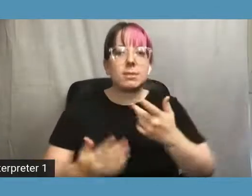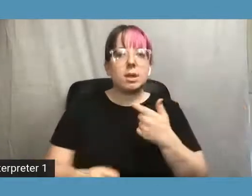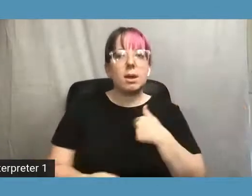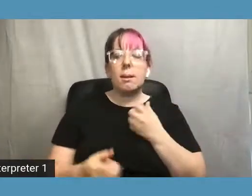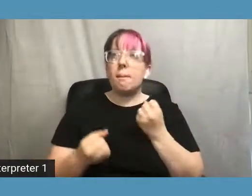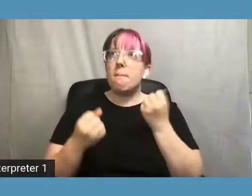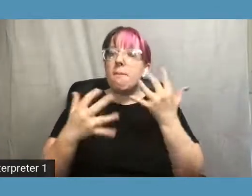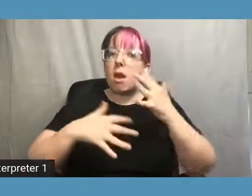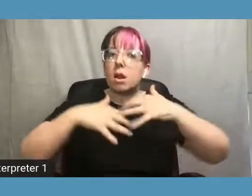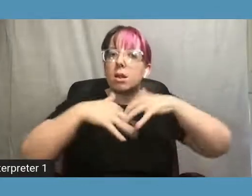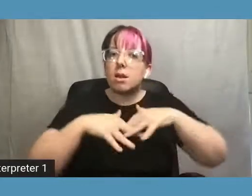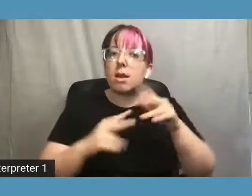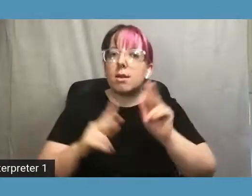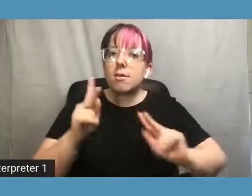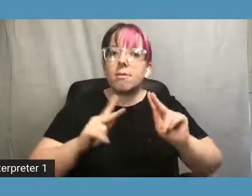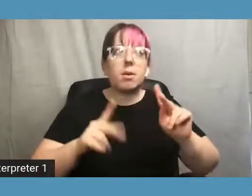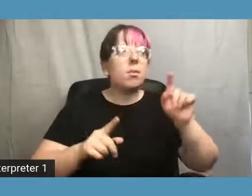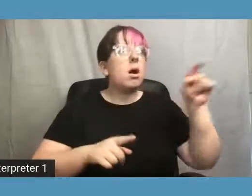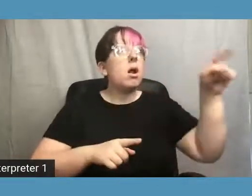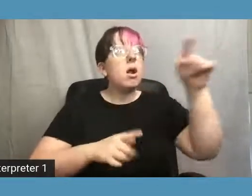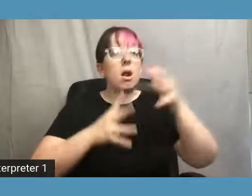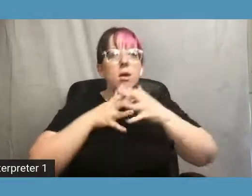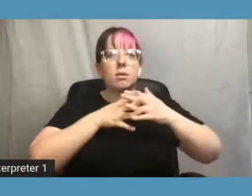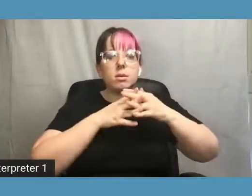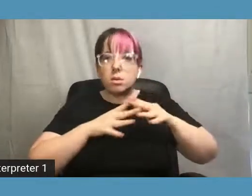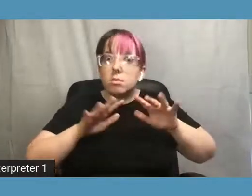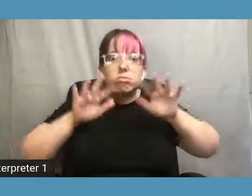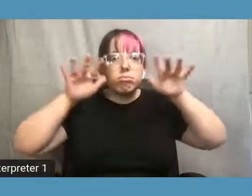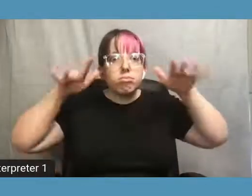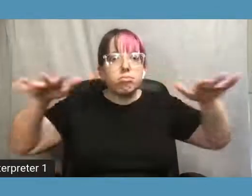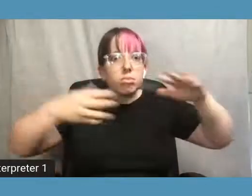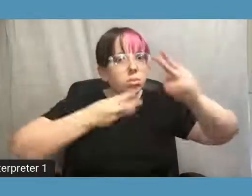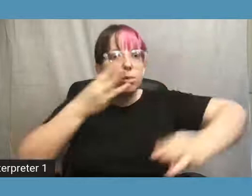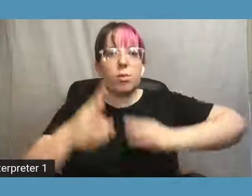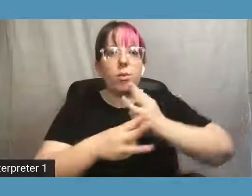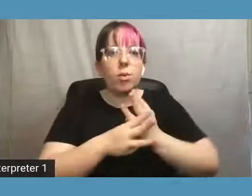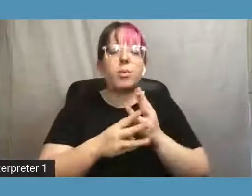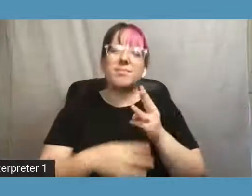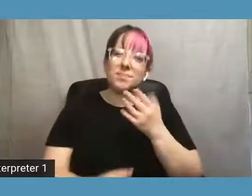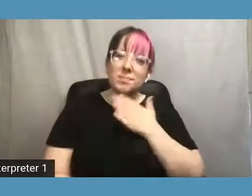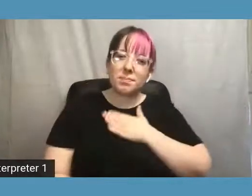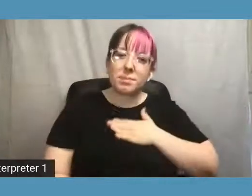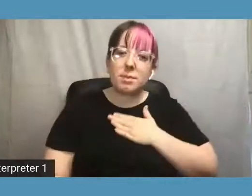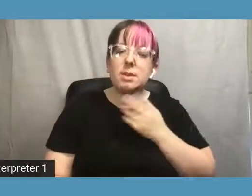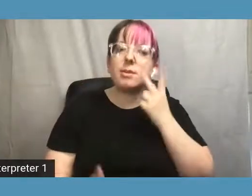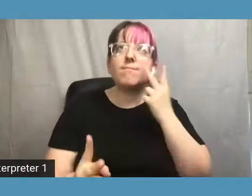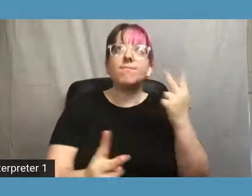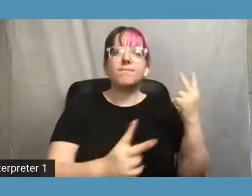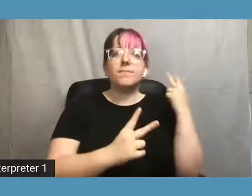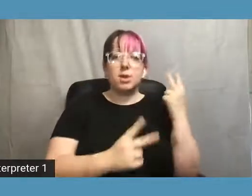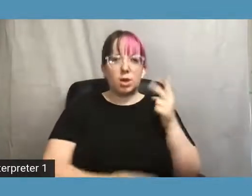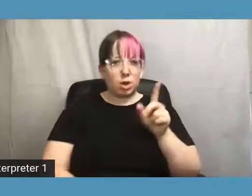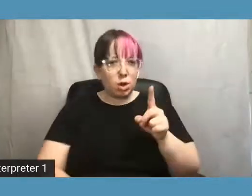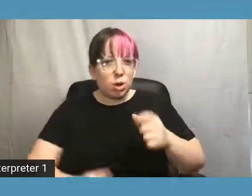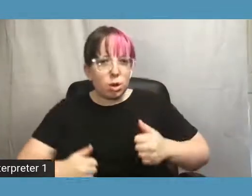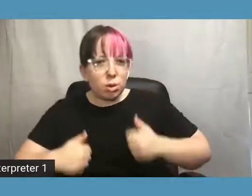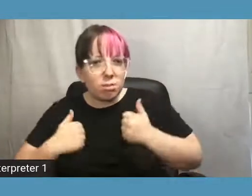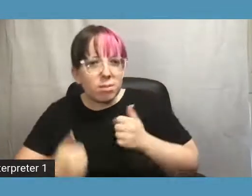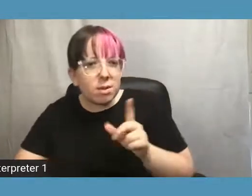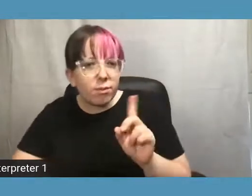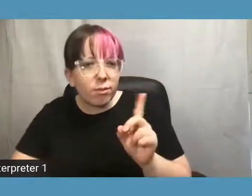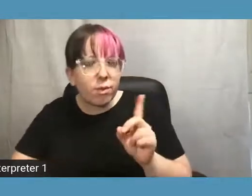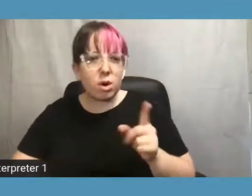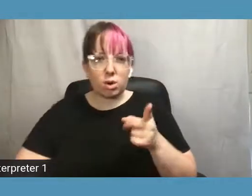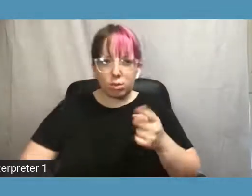Native peoples throughout the United States and beyond. We ask you to reflect on the place where you reside and work, and to respect the diversity